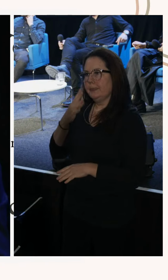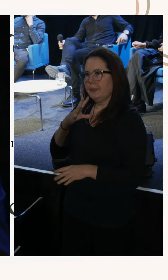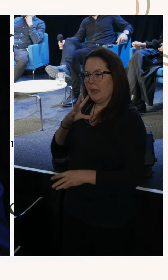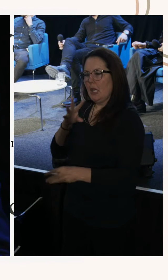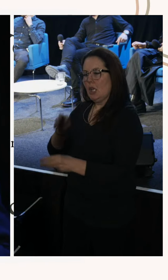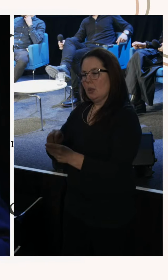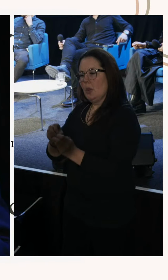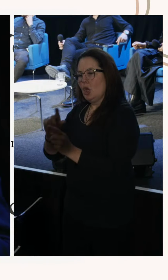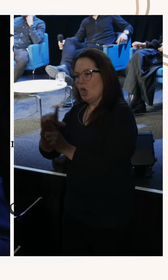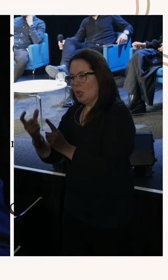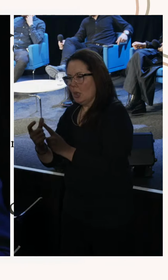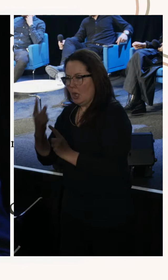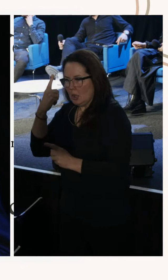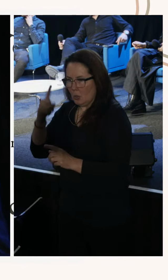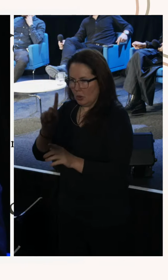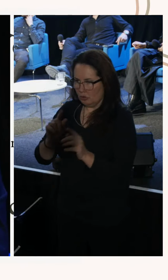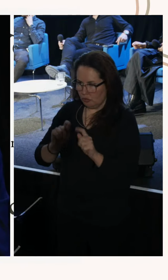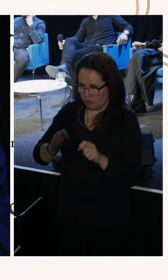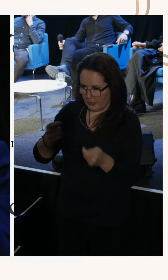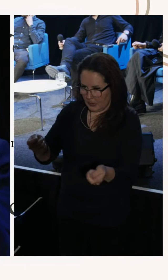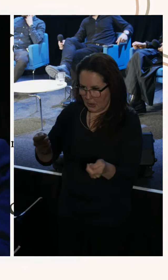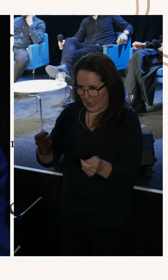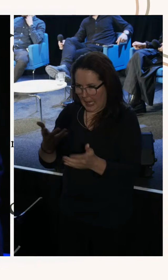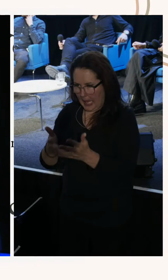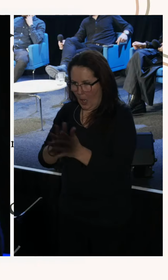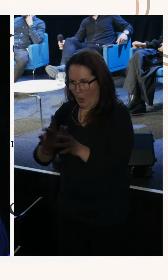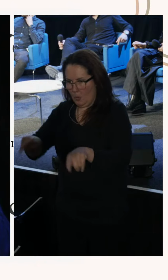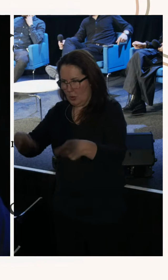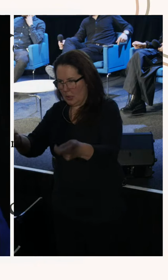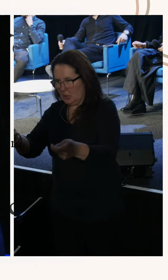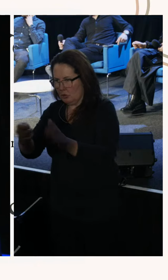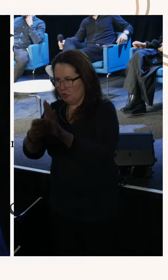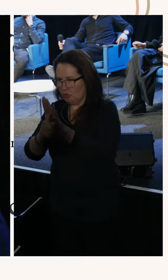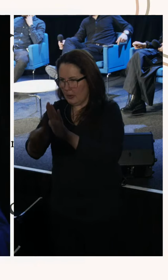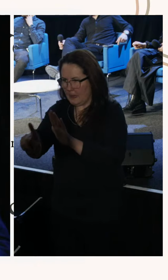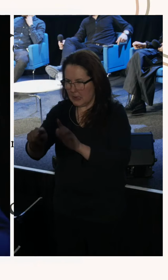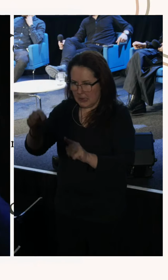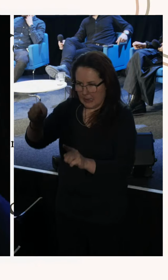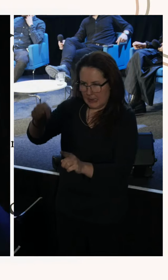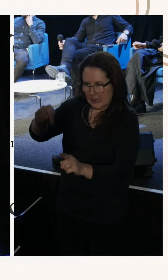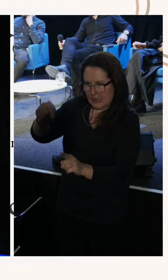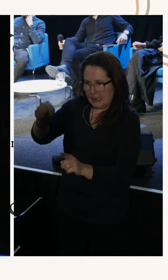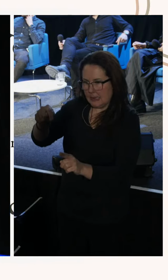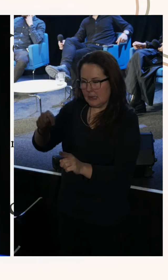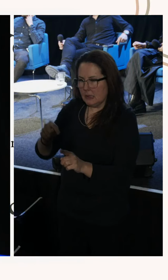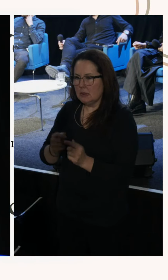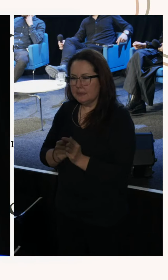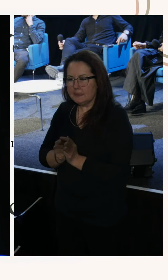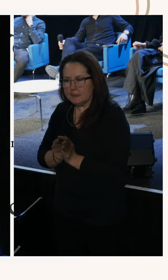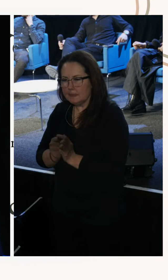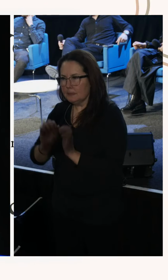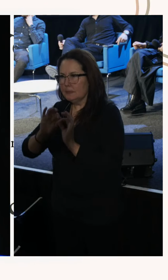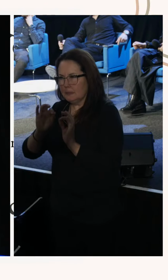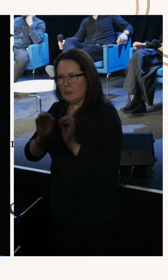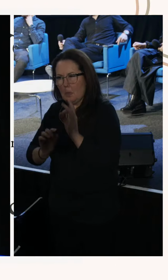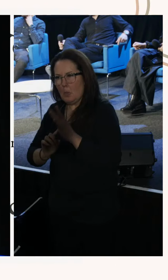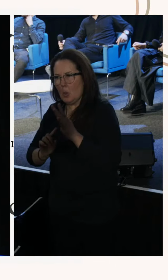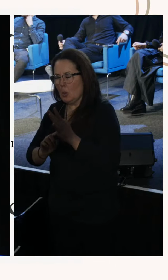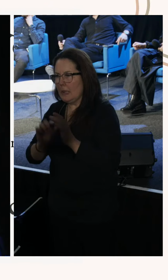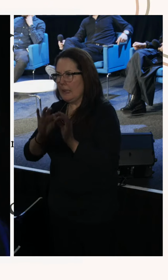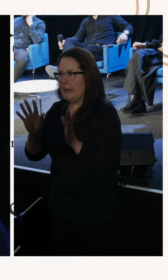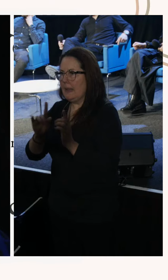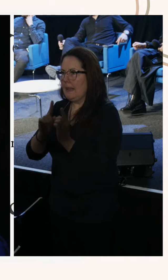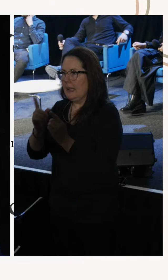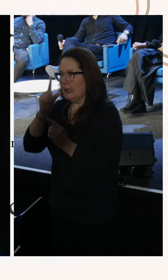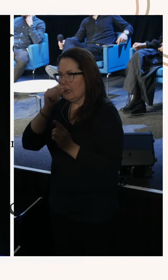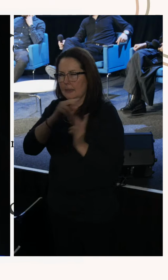of representation matters. And so I think there are clearly things to be learned from that history, that other